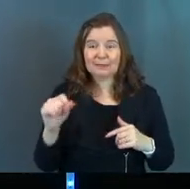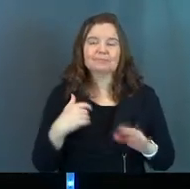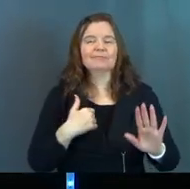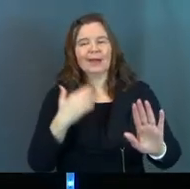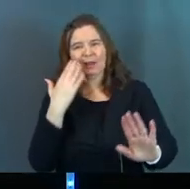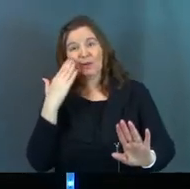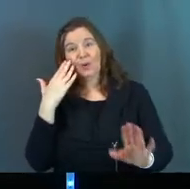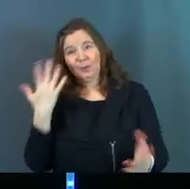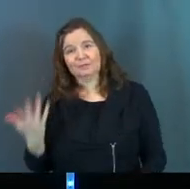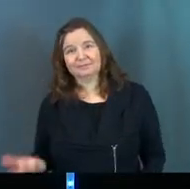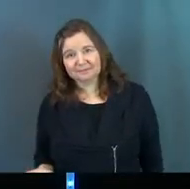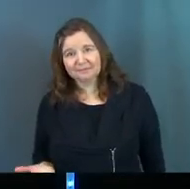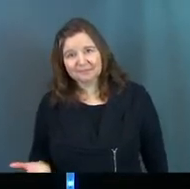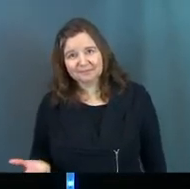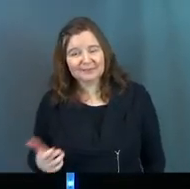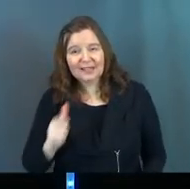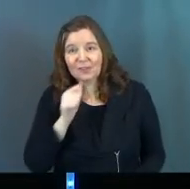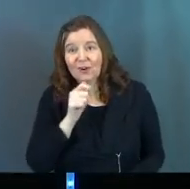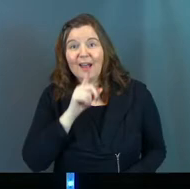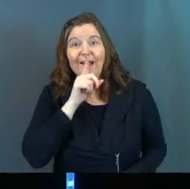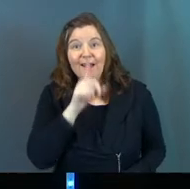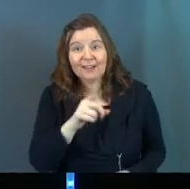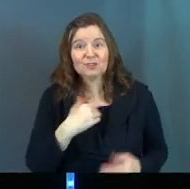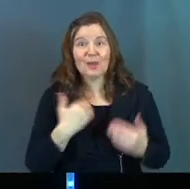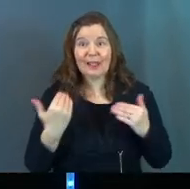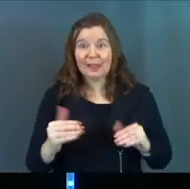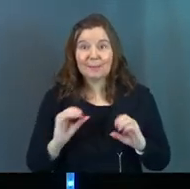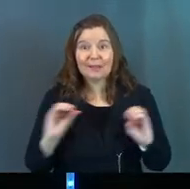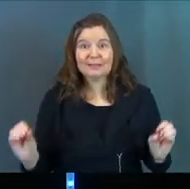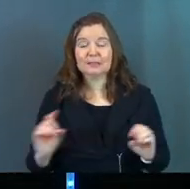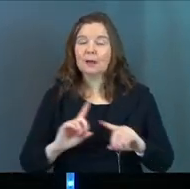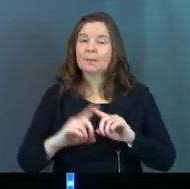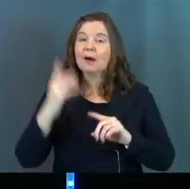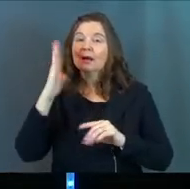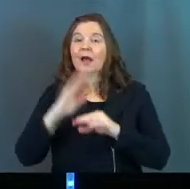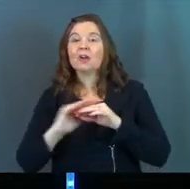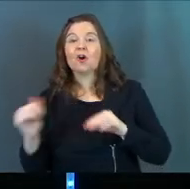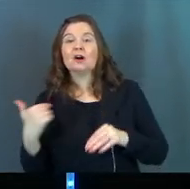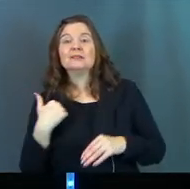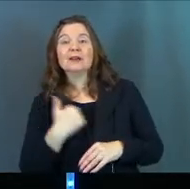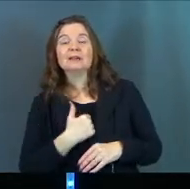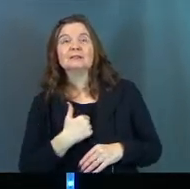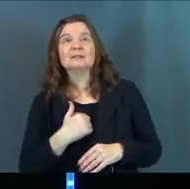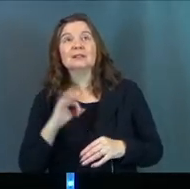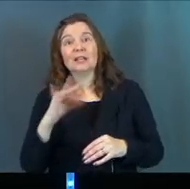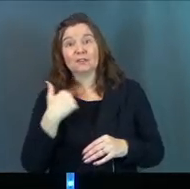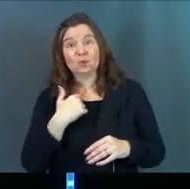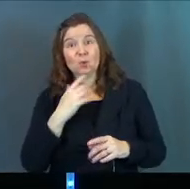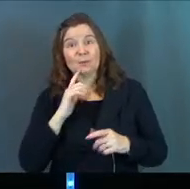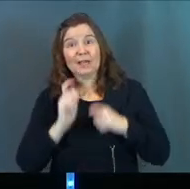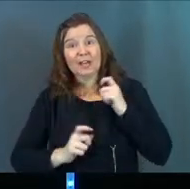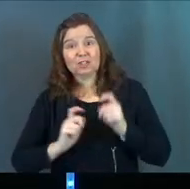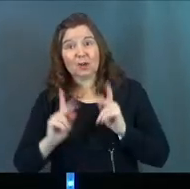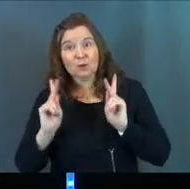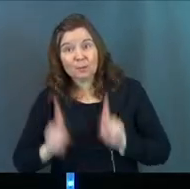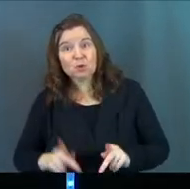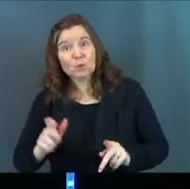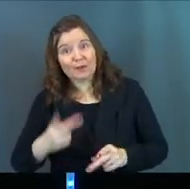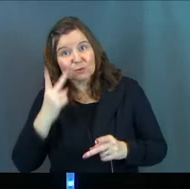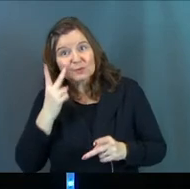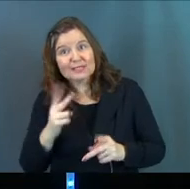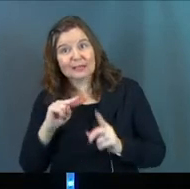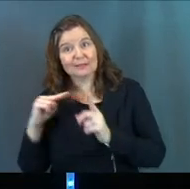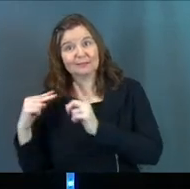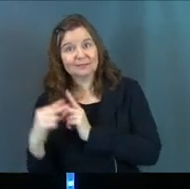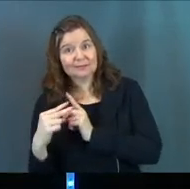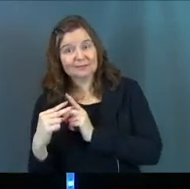I know, right? They're not actually limitless. But God calls us often. And if you're going to be a generous person, you're going to have to see